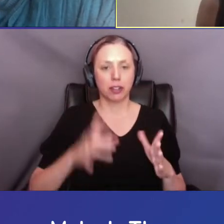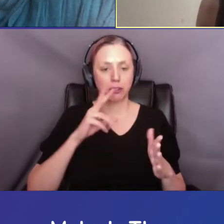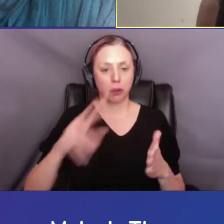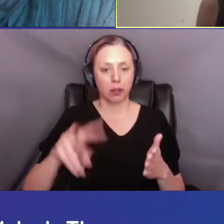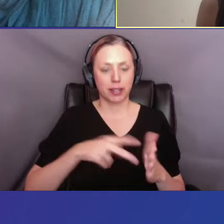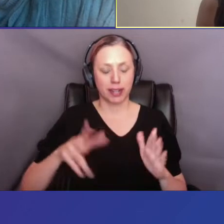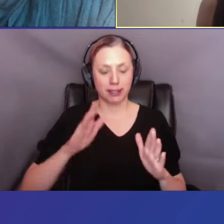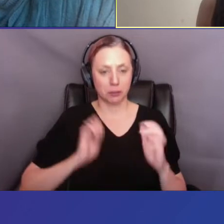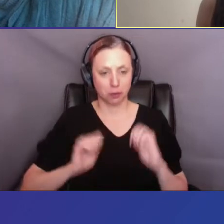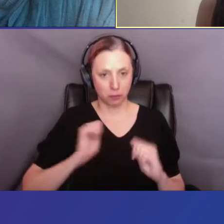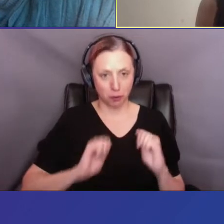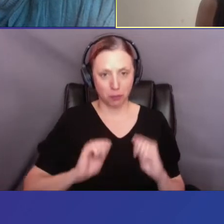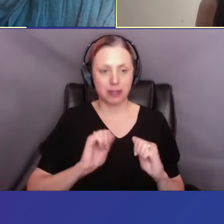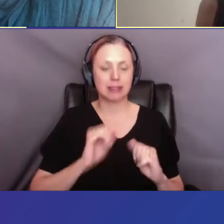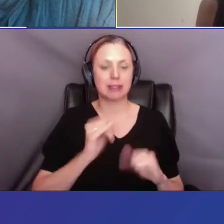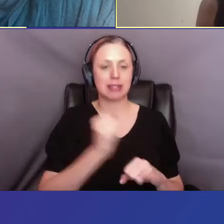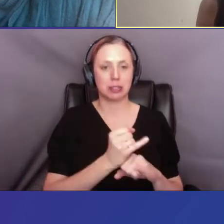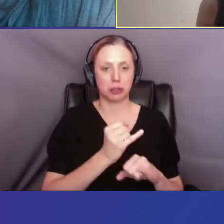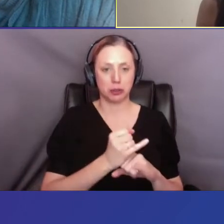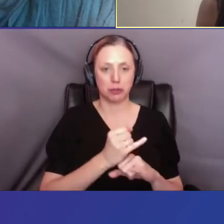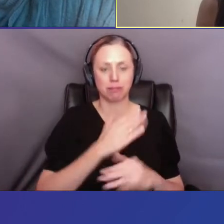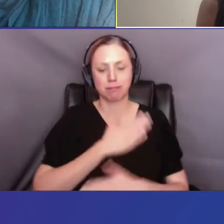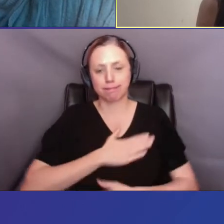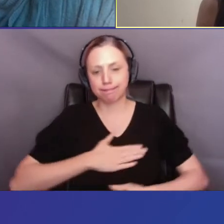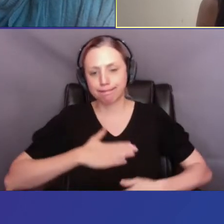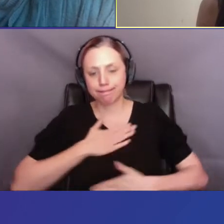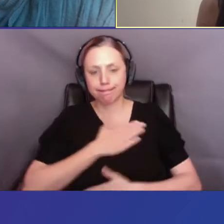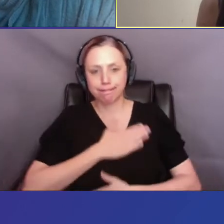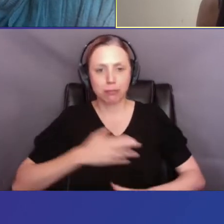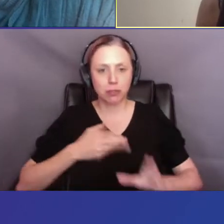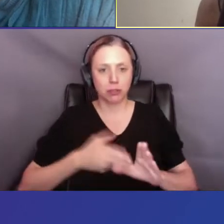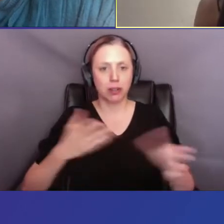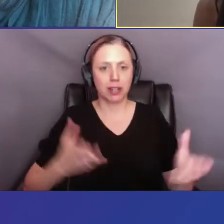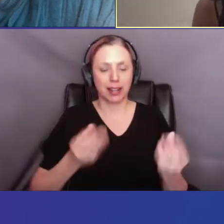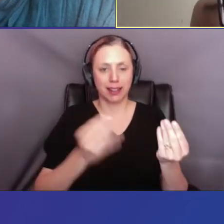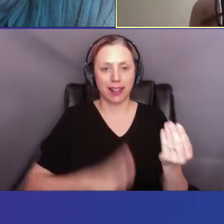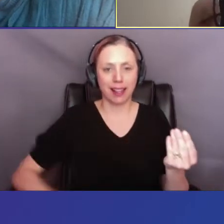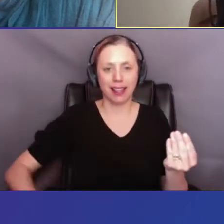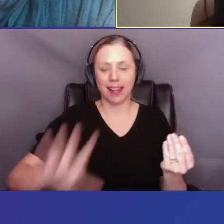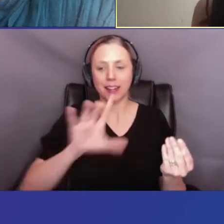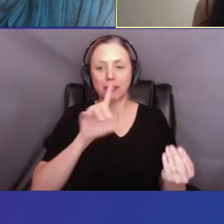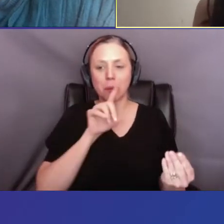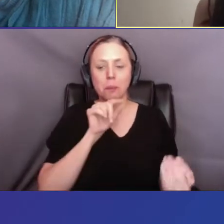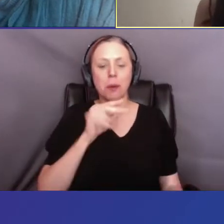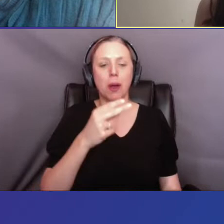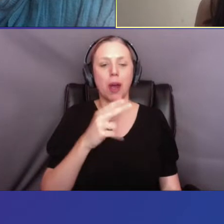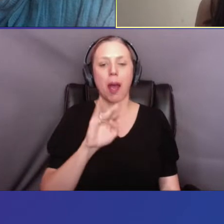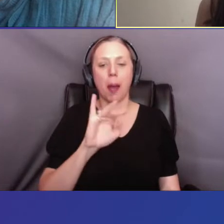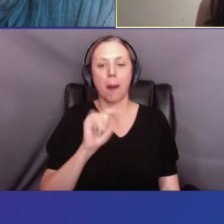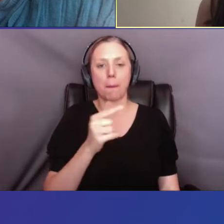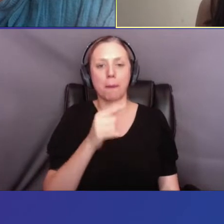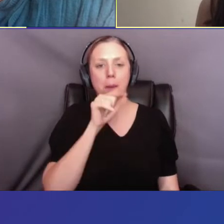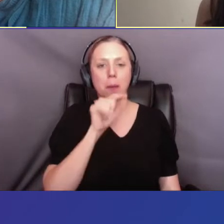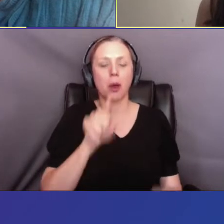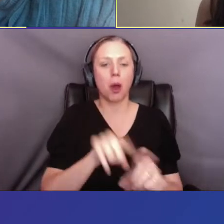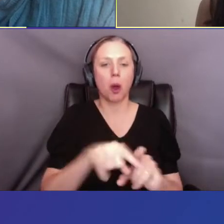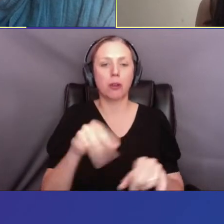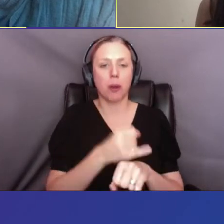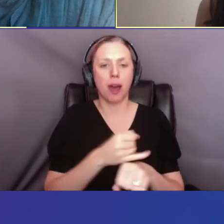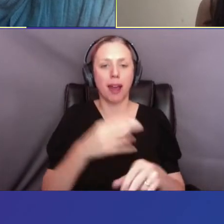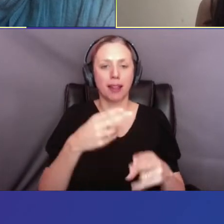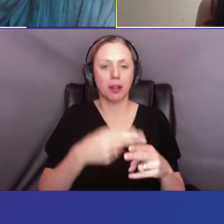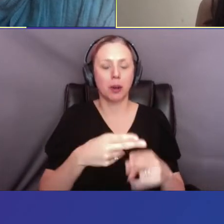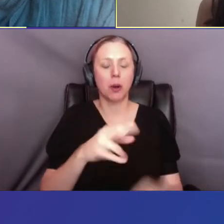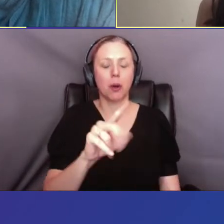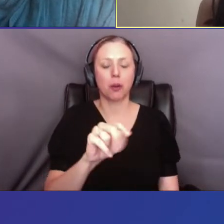you today from Irie, land of the hummingbird, also known as the island of Trinidad in the